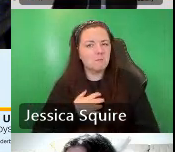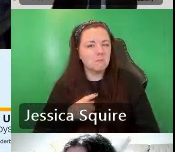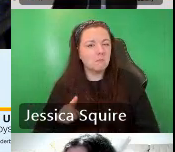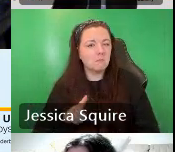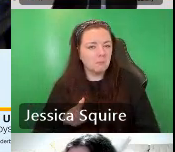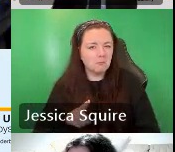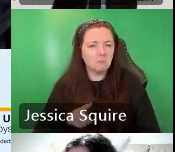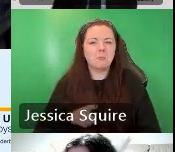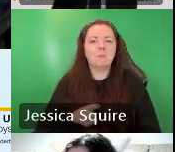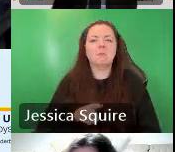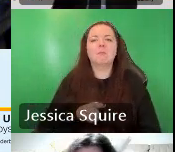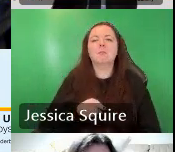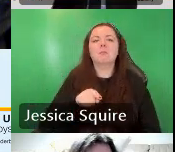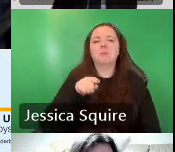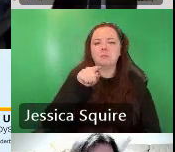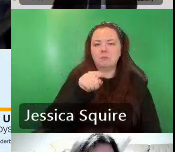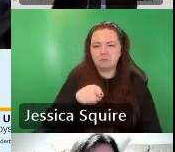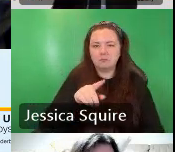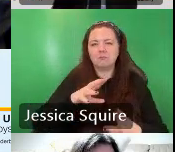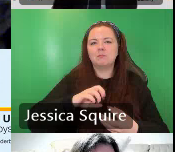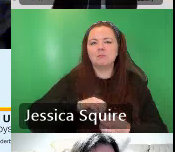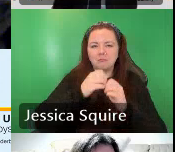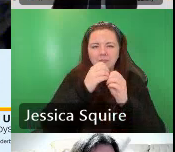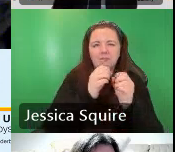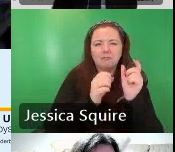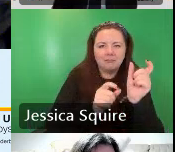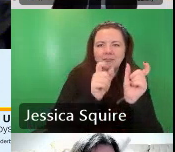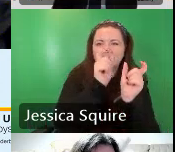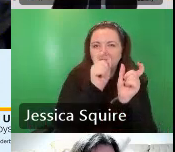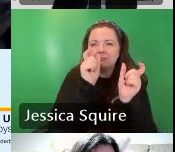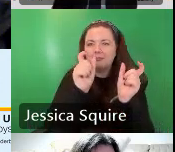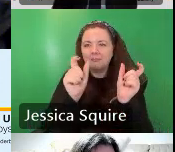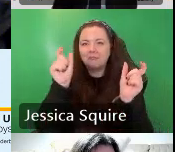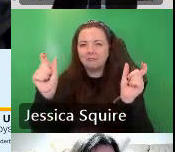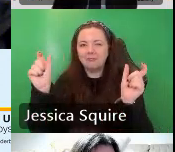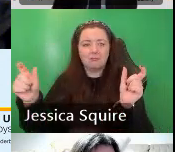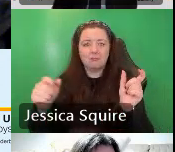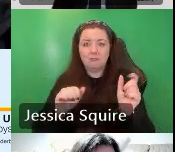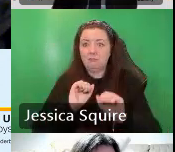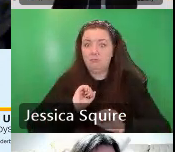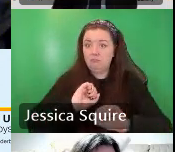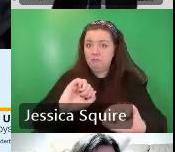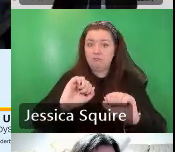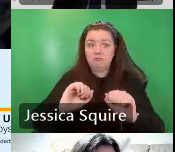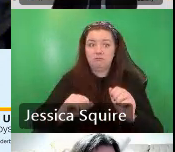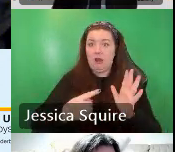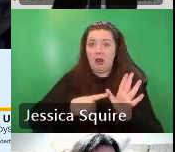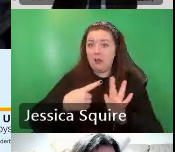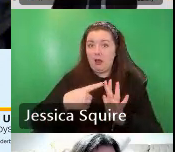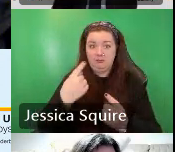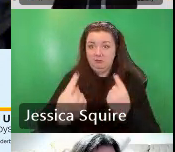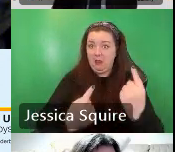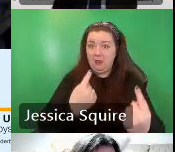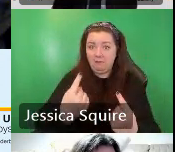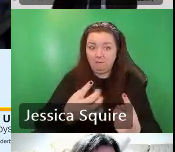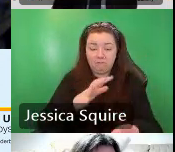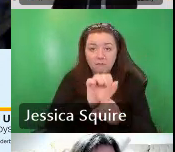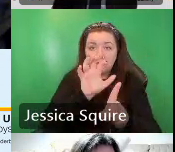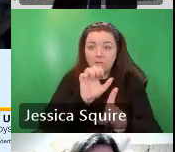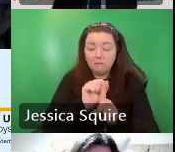columns that are forming up around system, information, patient. That is, in fact, some artificial intelligence being used to this process to help us consolidate